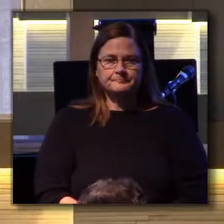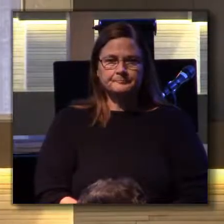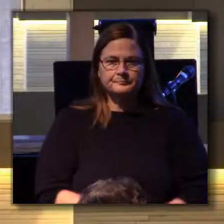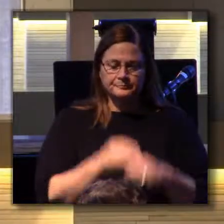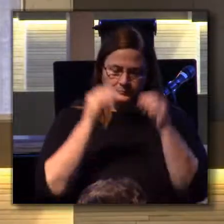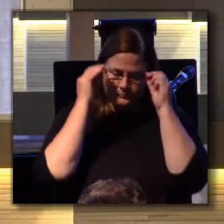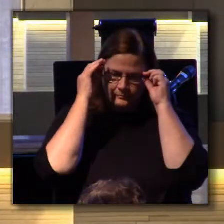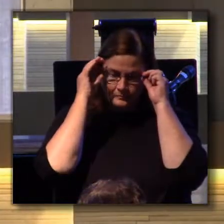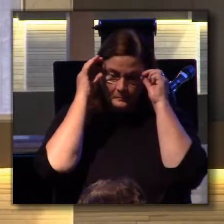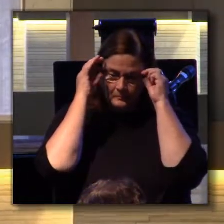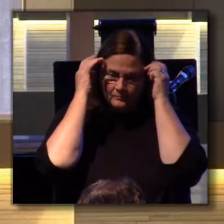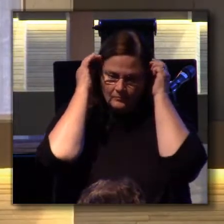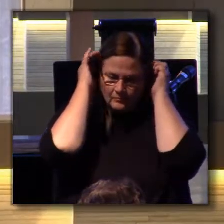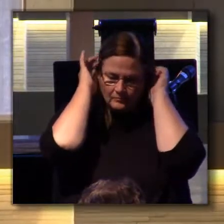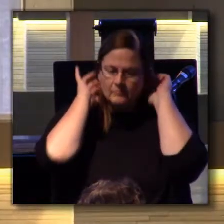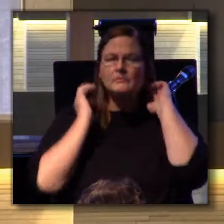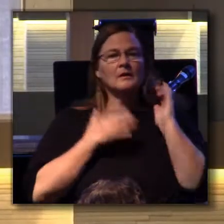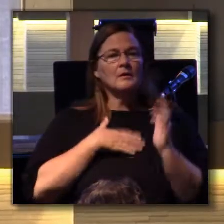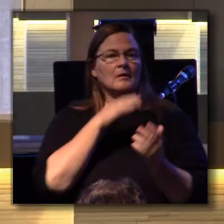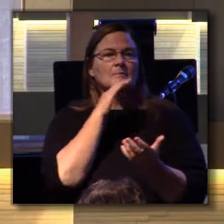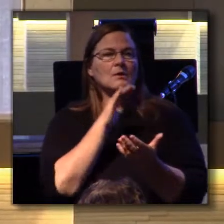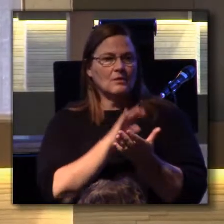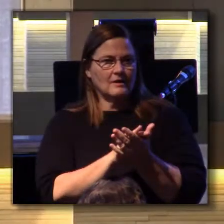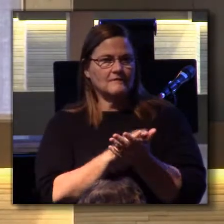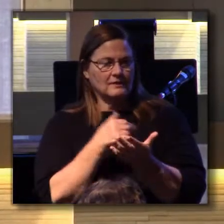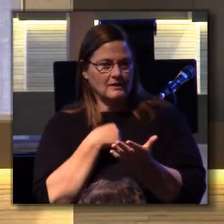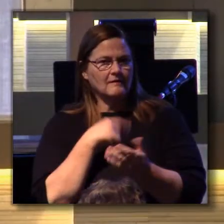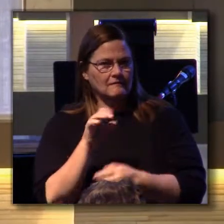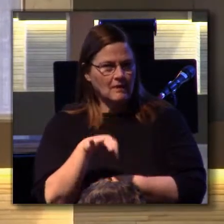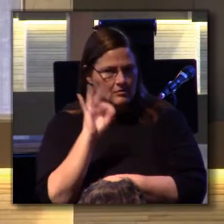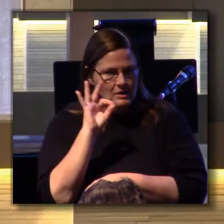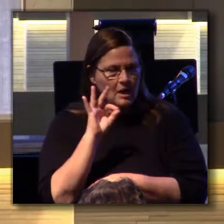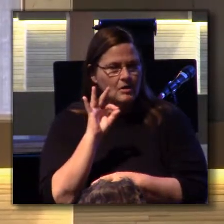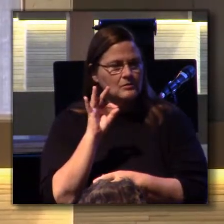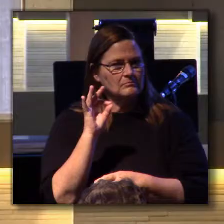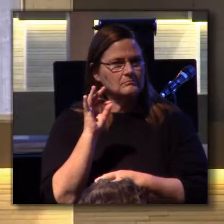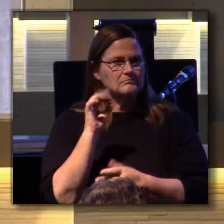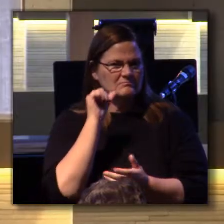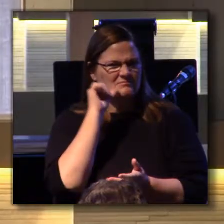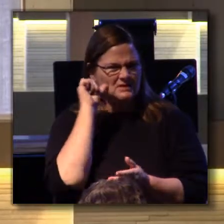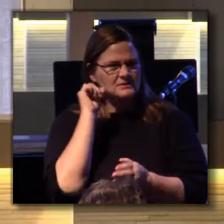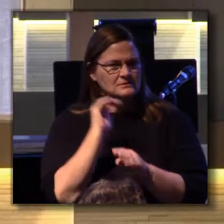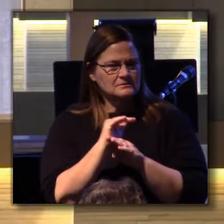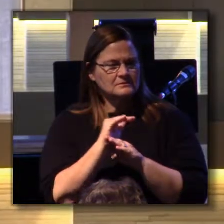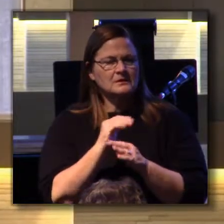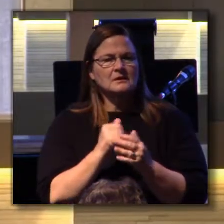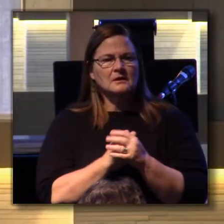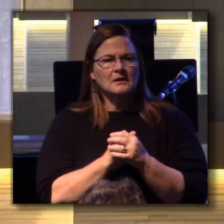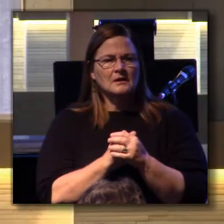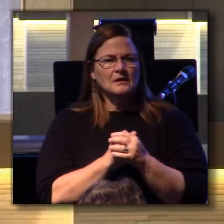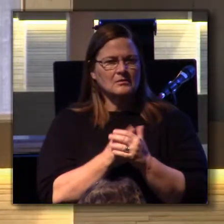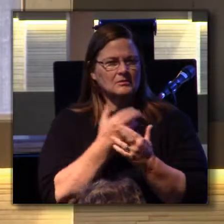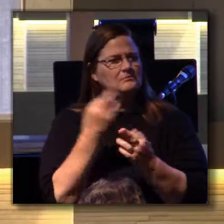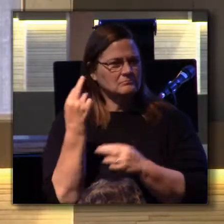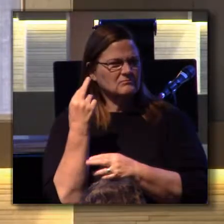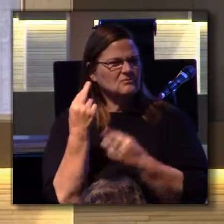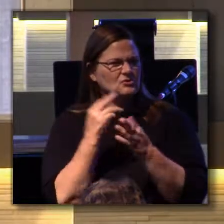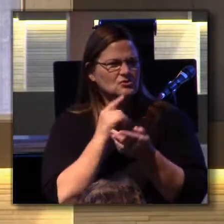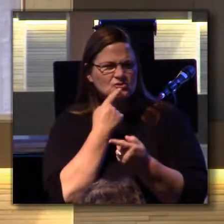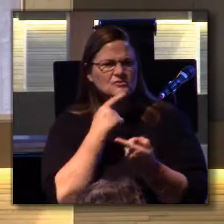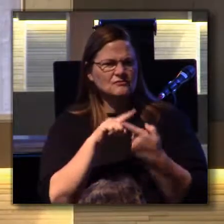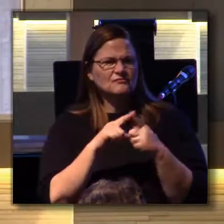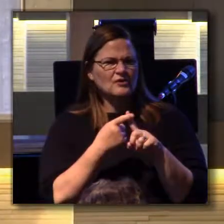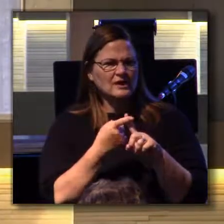Cynthia and I found out late yesterday evening that a very good friend of ours passed away on